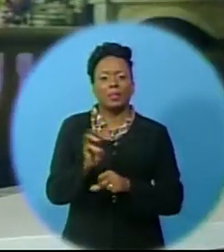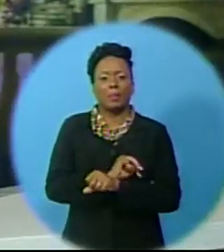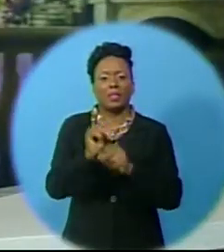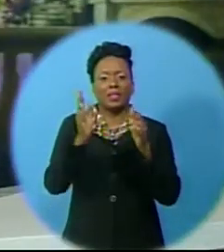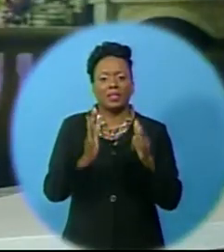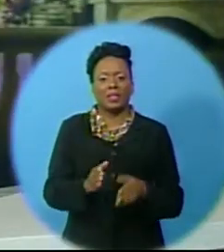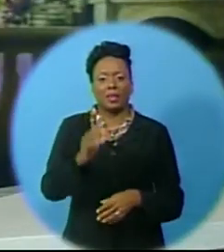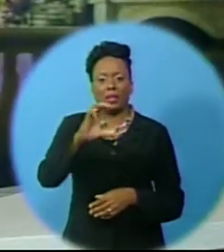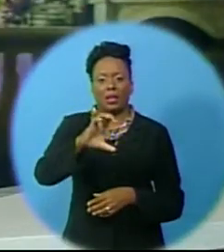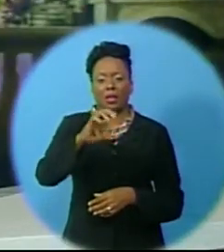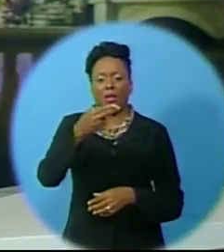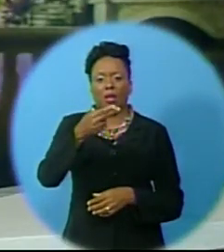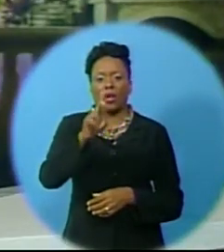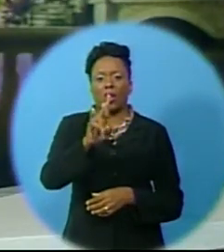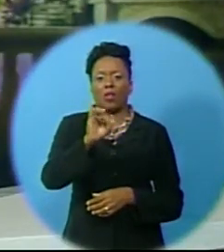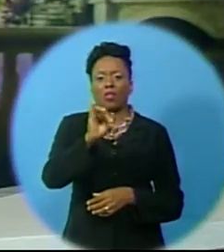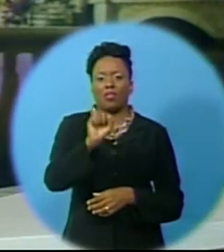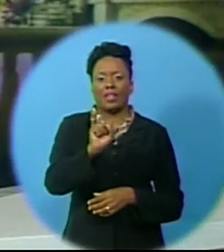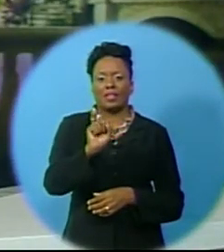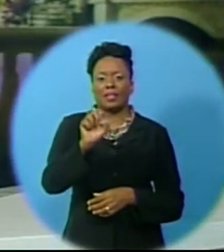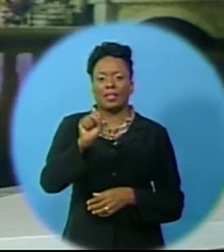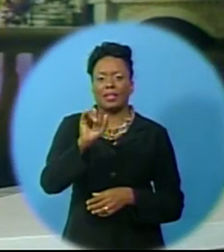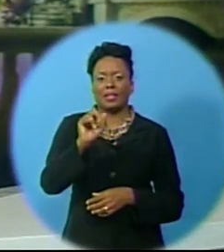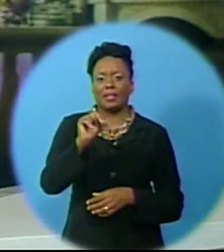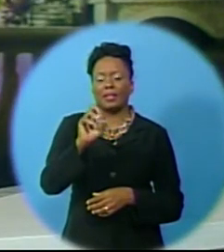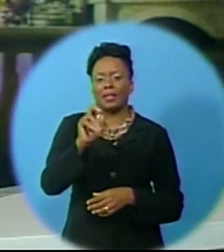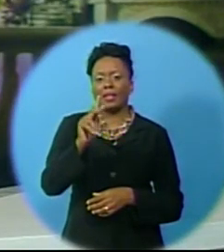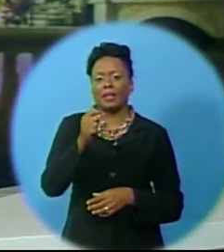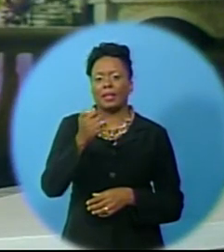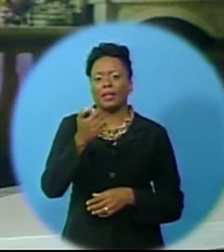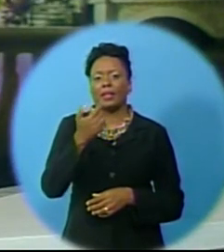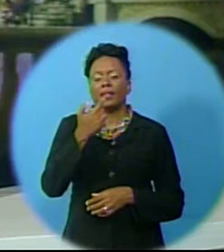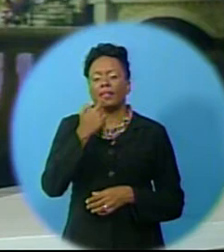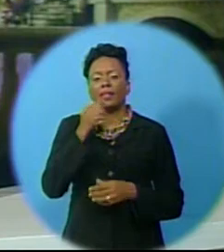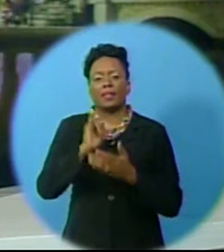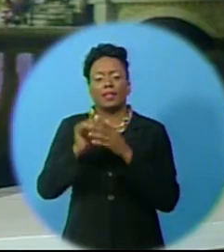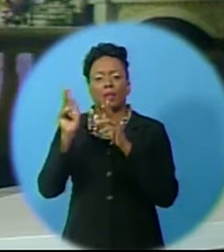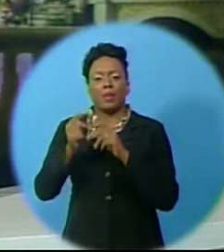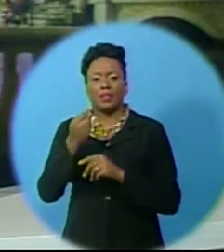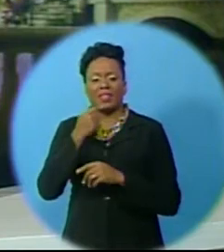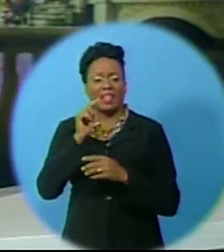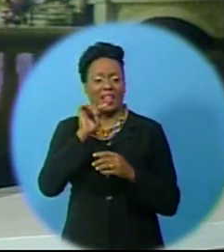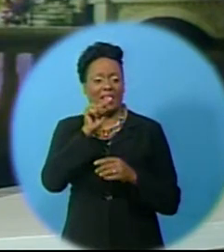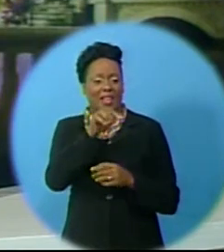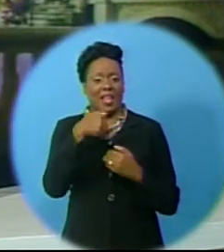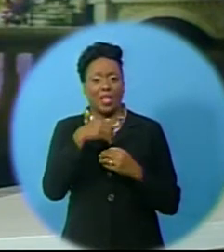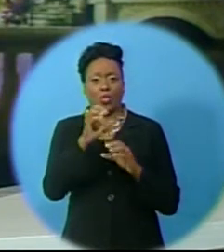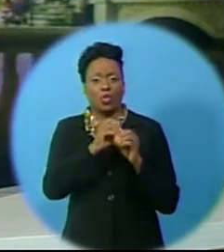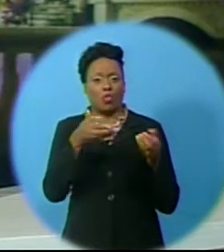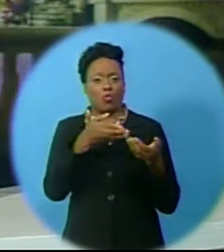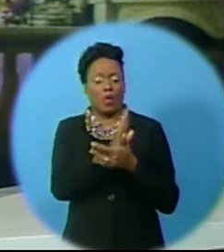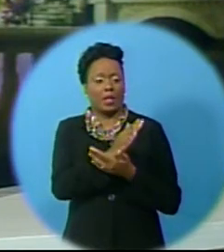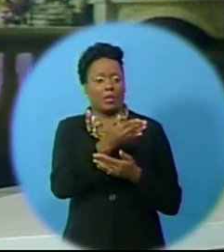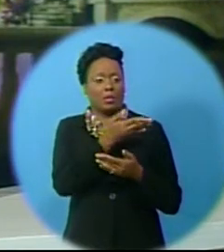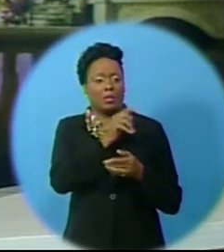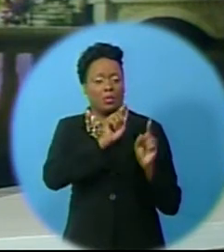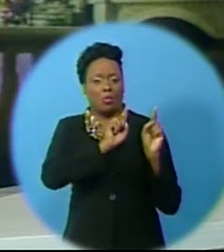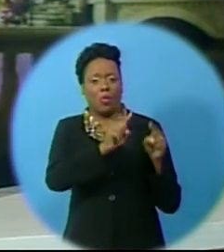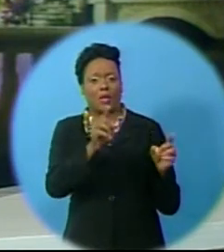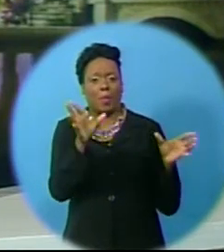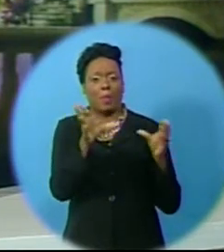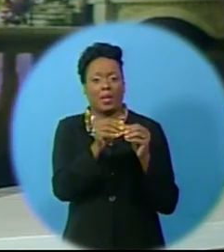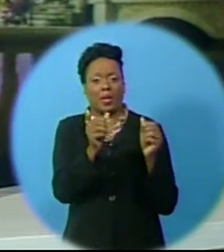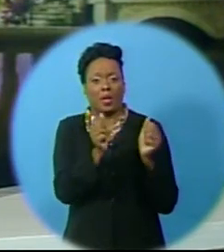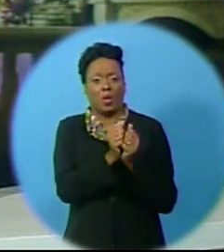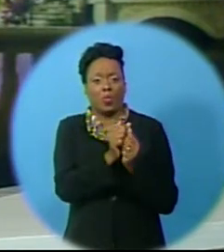Finance Minister Chris Sinclair is responding to claims he had no right chairing talks concerning the impasse between the Customs Department and the